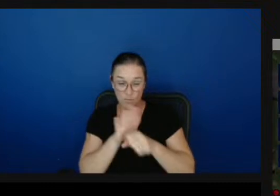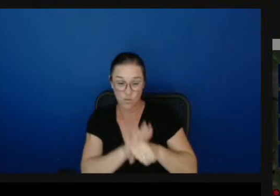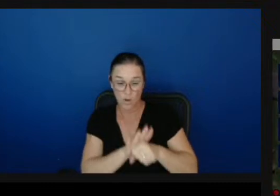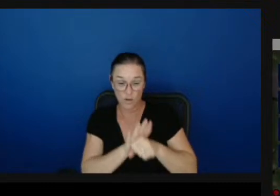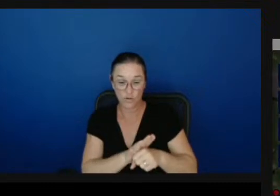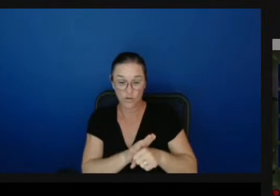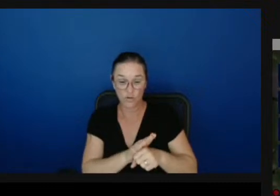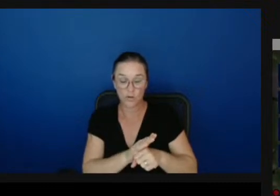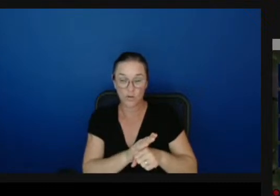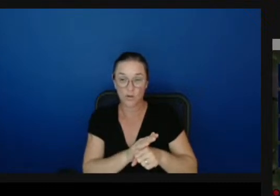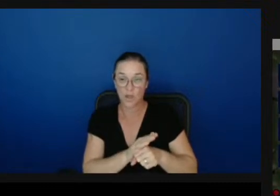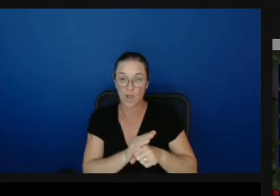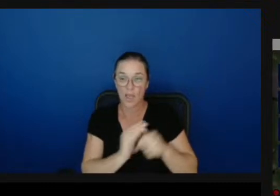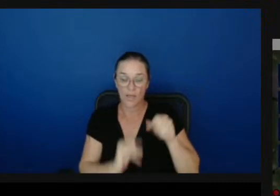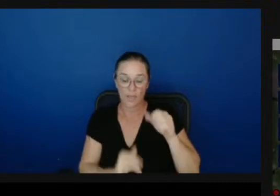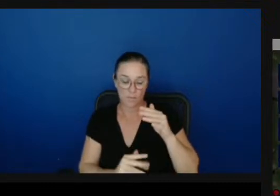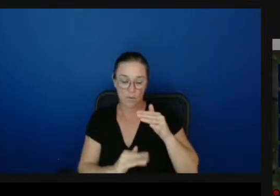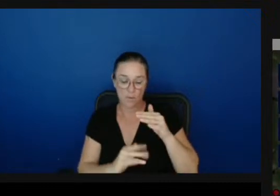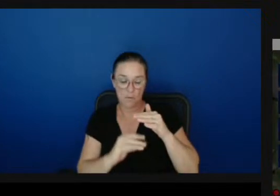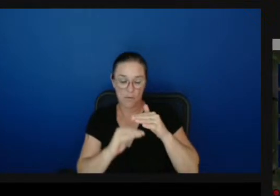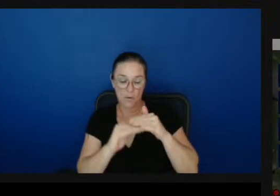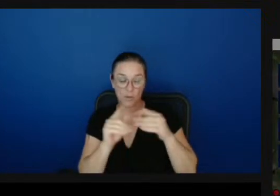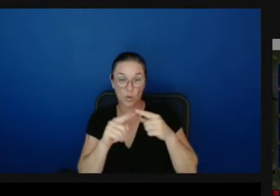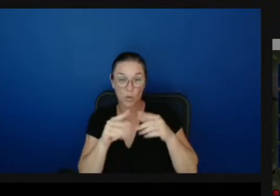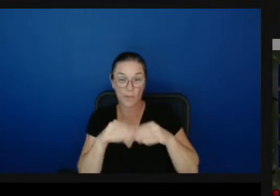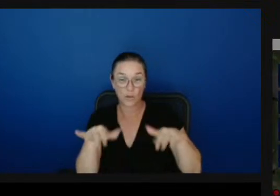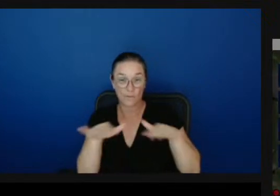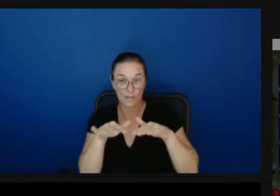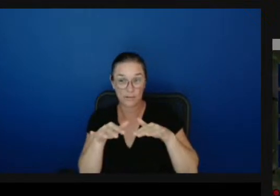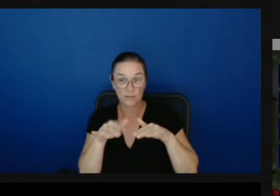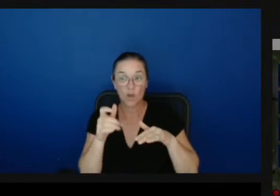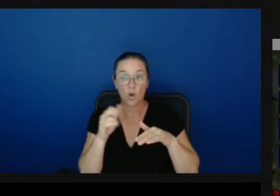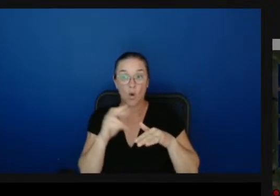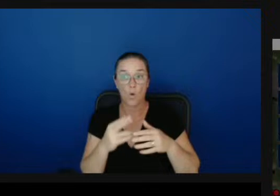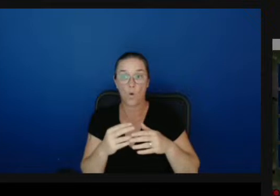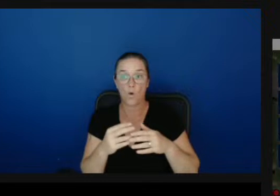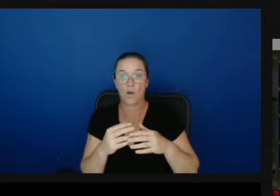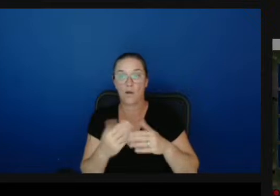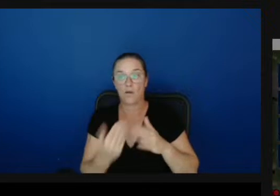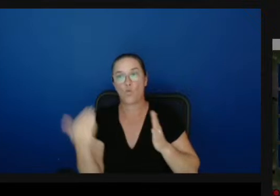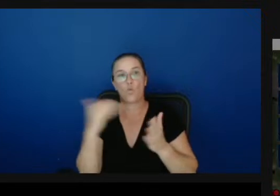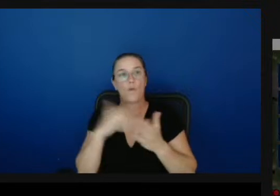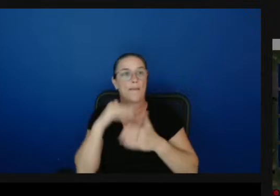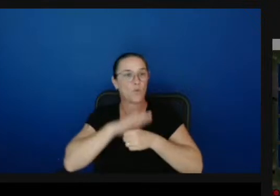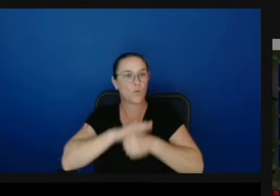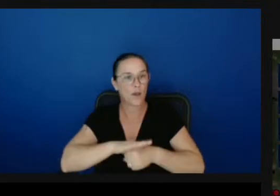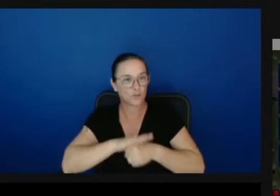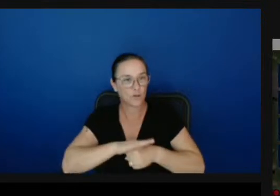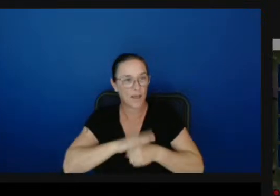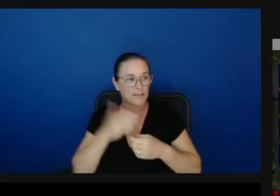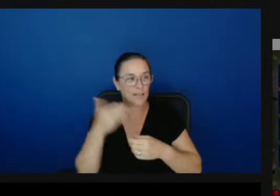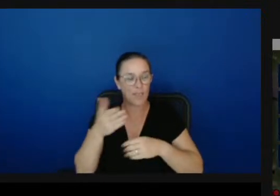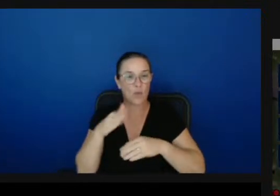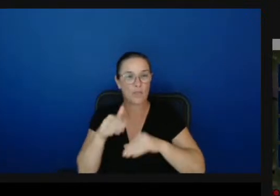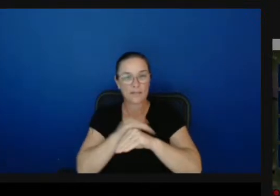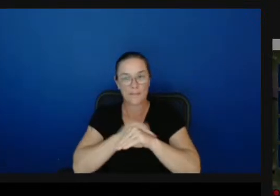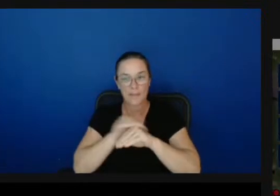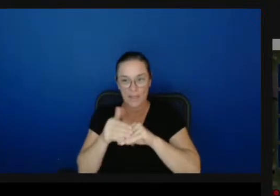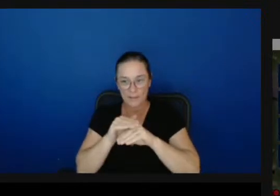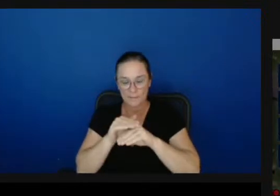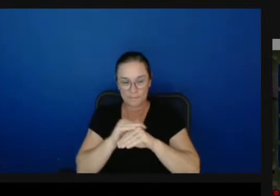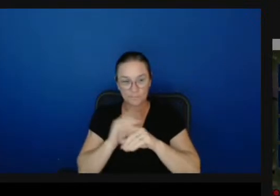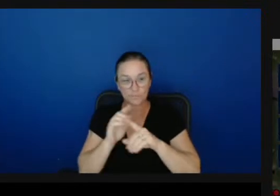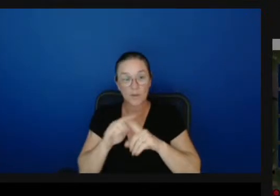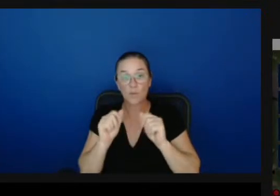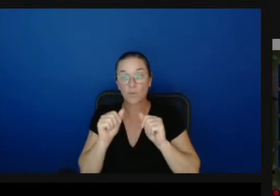working its way towards the surface, being repressurized by the summit as it reconnects. We'll have to wait and see, but clearly we can